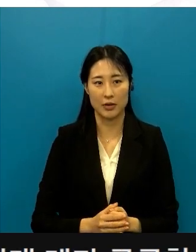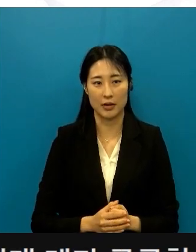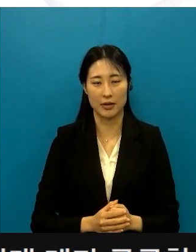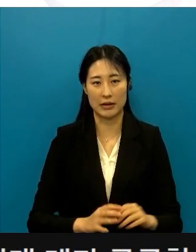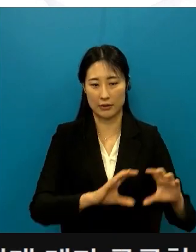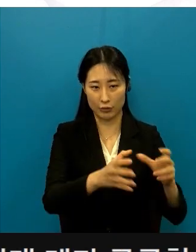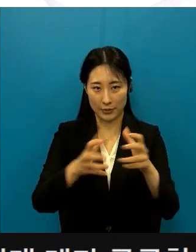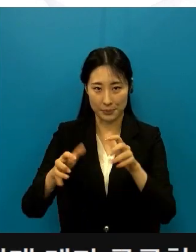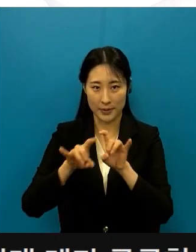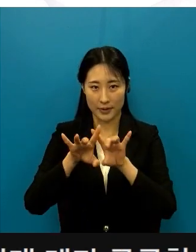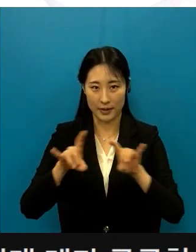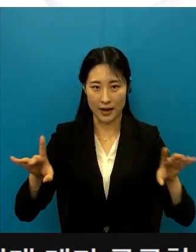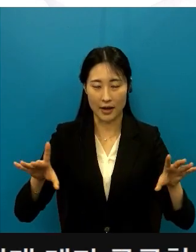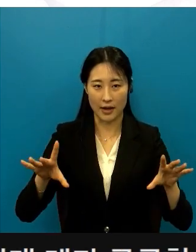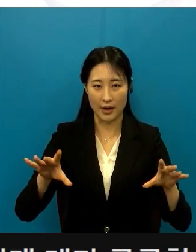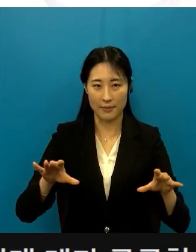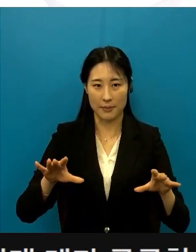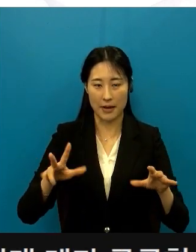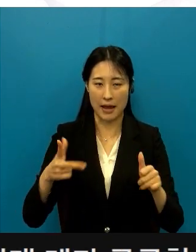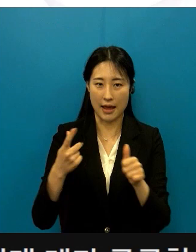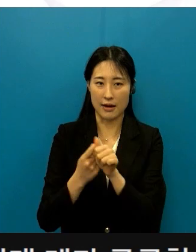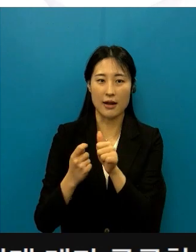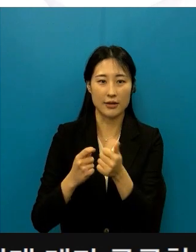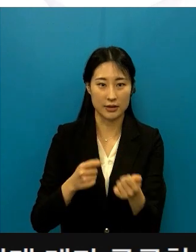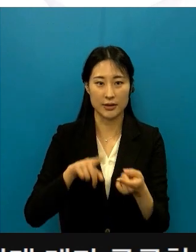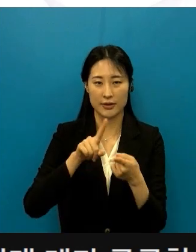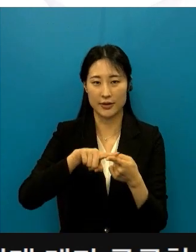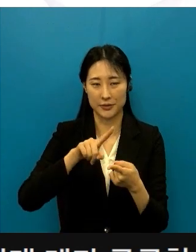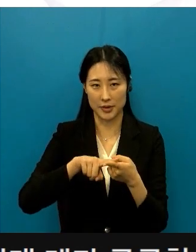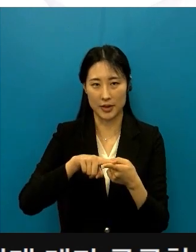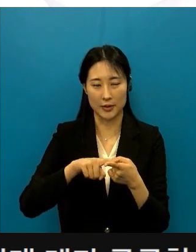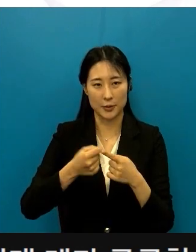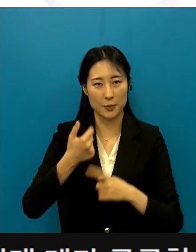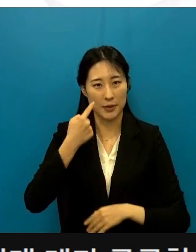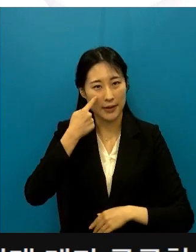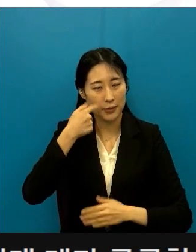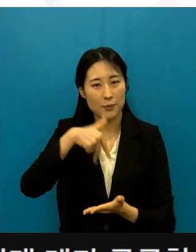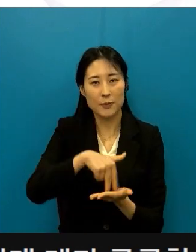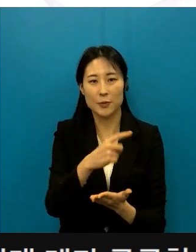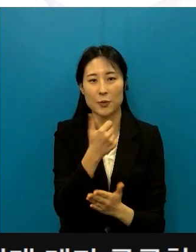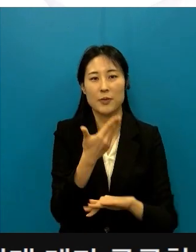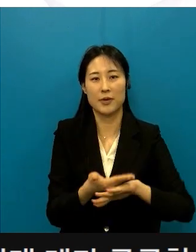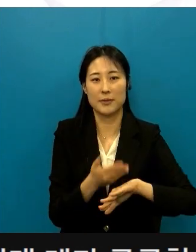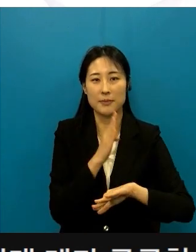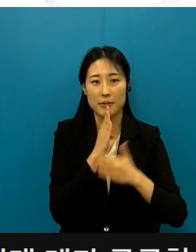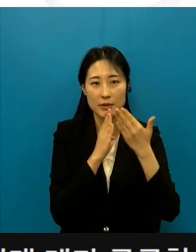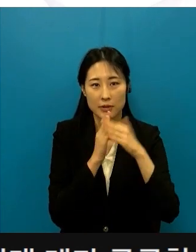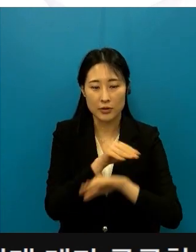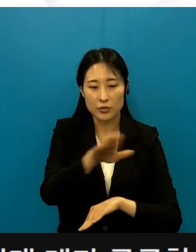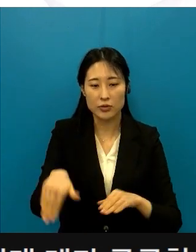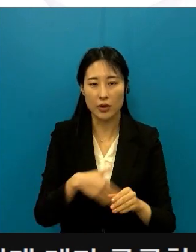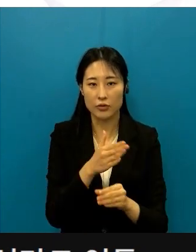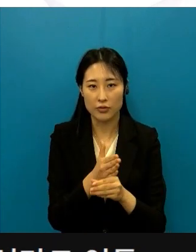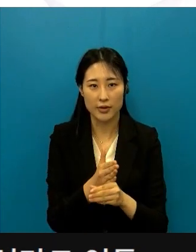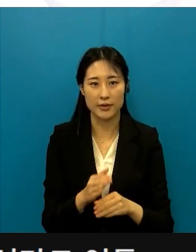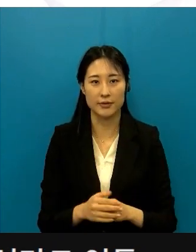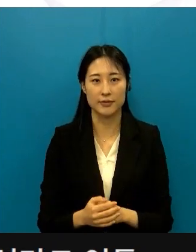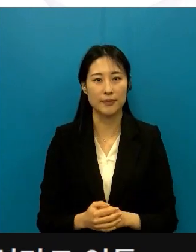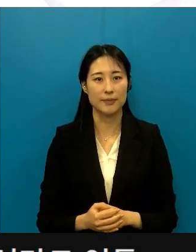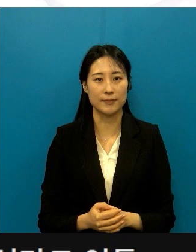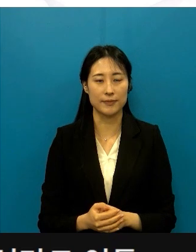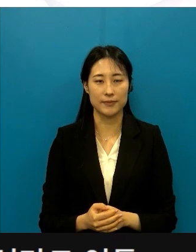but I just wonder whether there is a kind of convergence movement towards one direction at European level, although at the